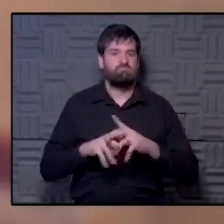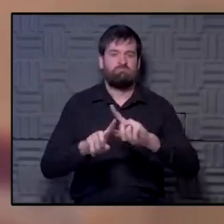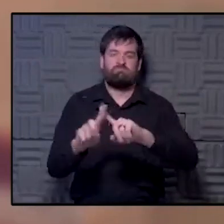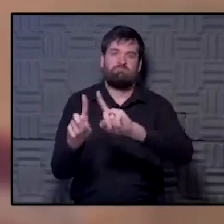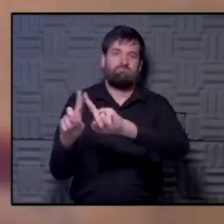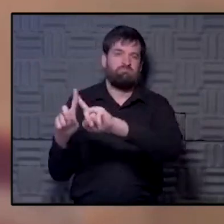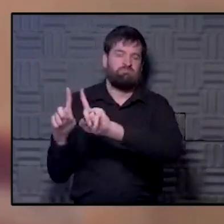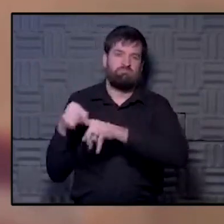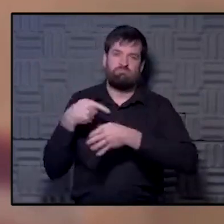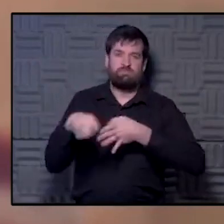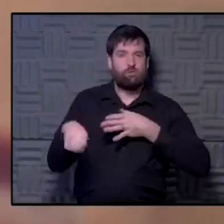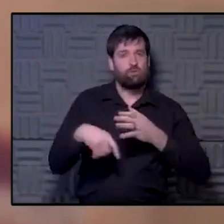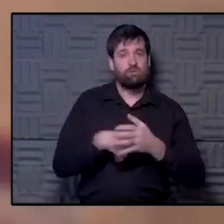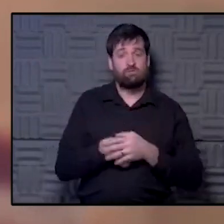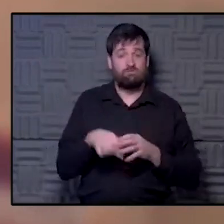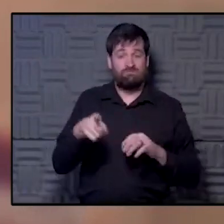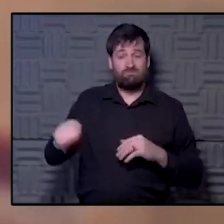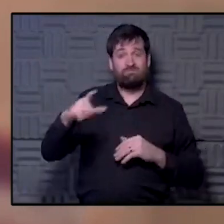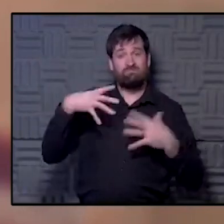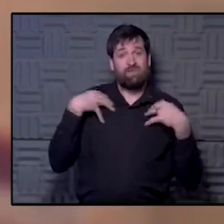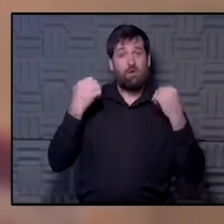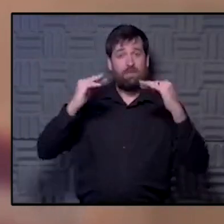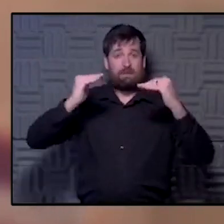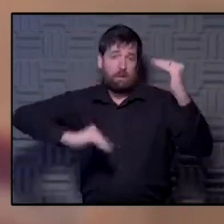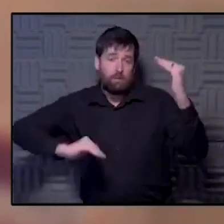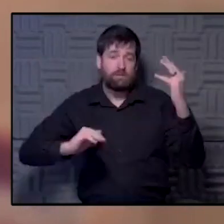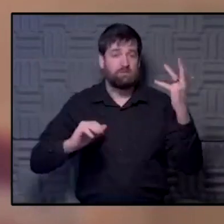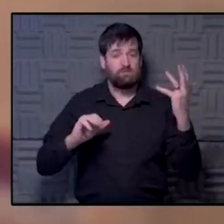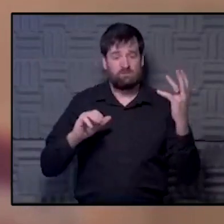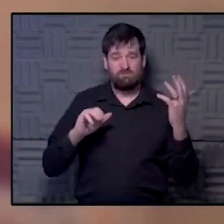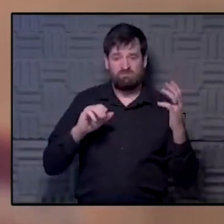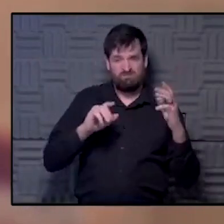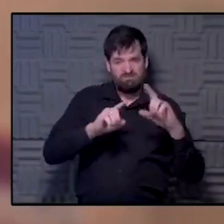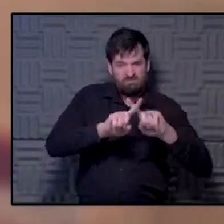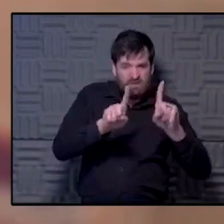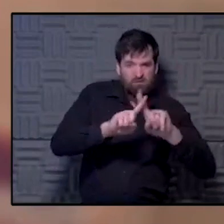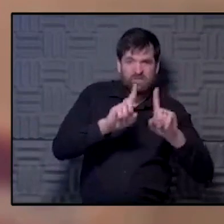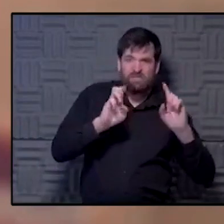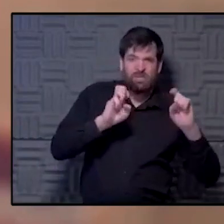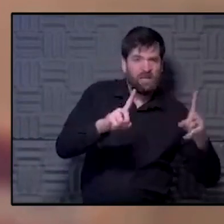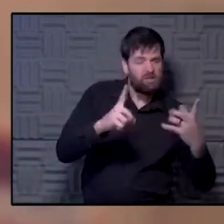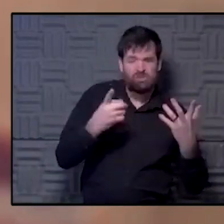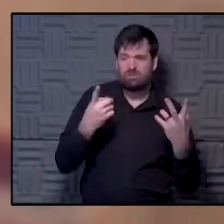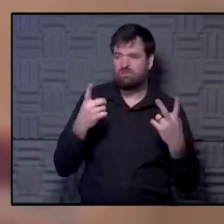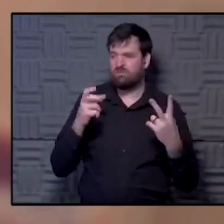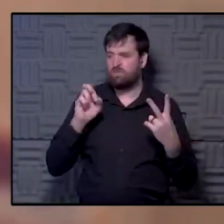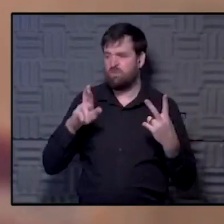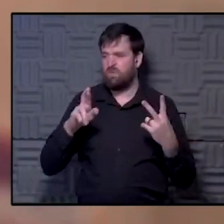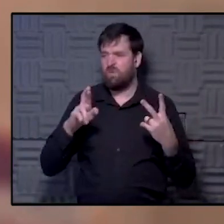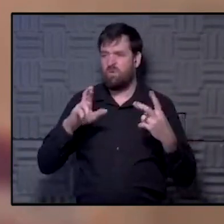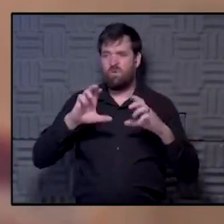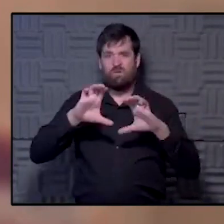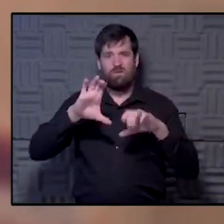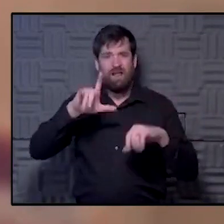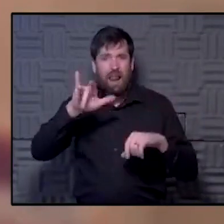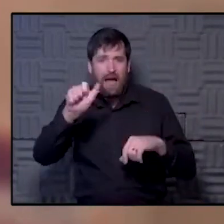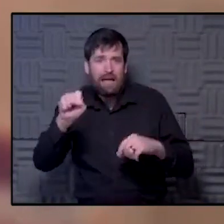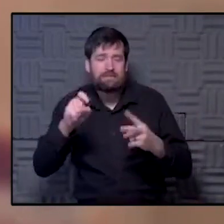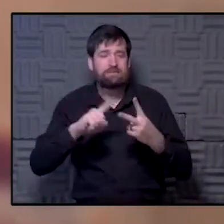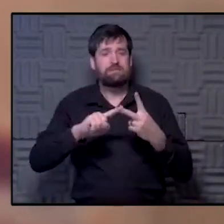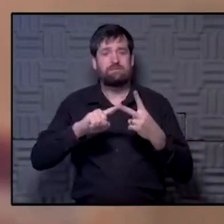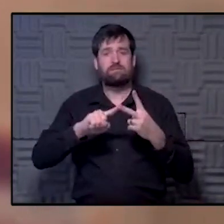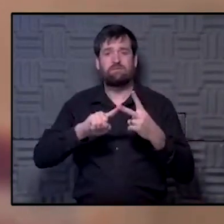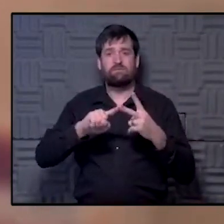areas. And those health inequities can't be reduced to differences in education or class or